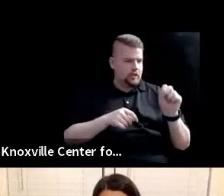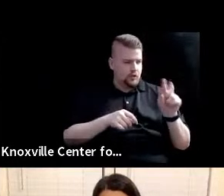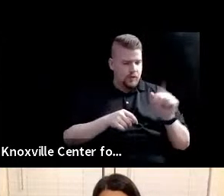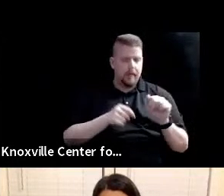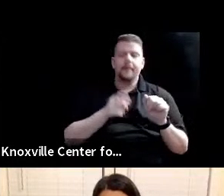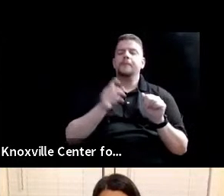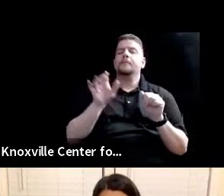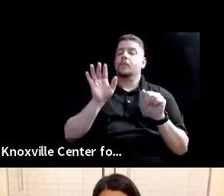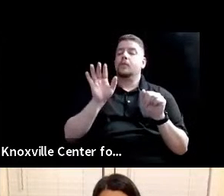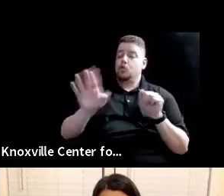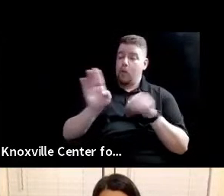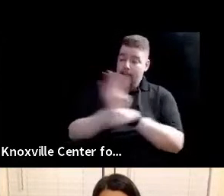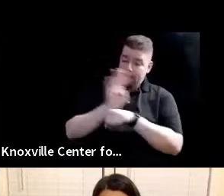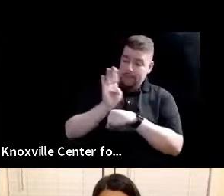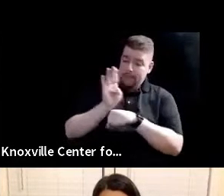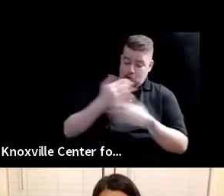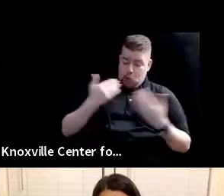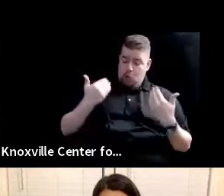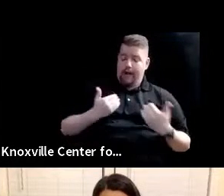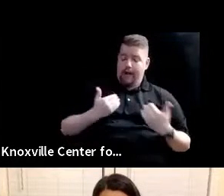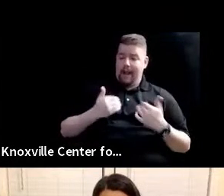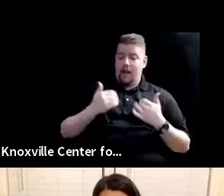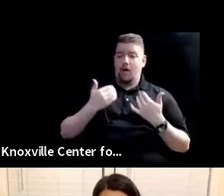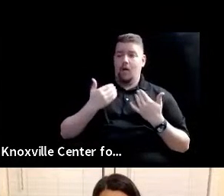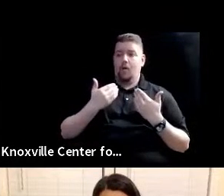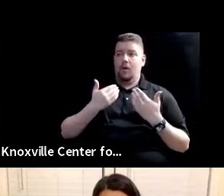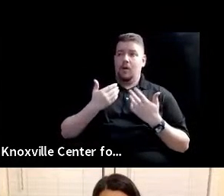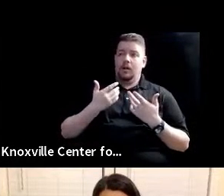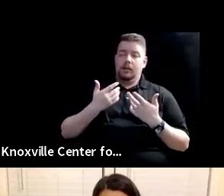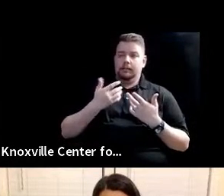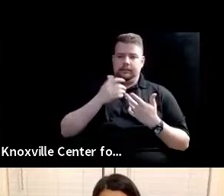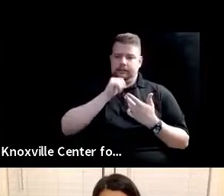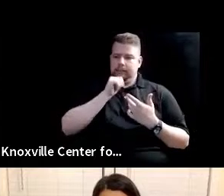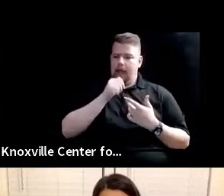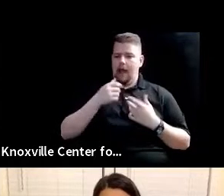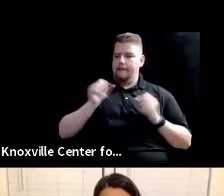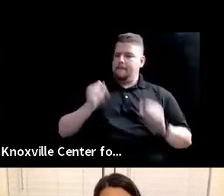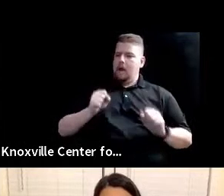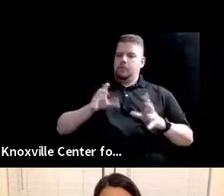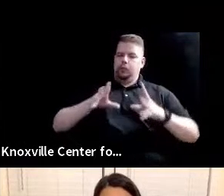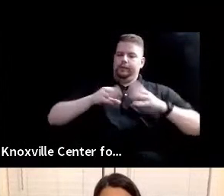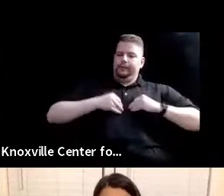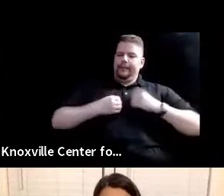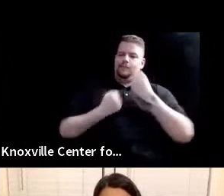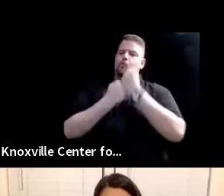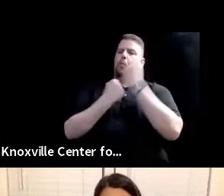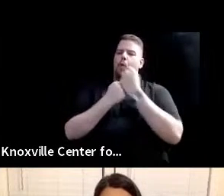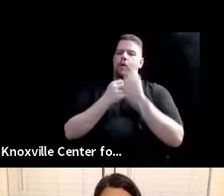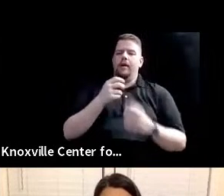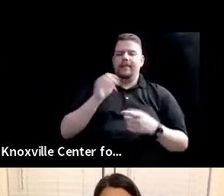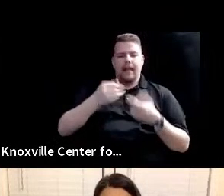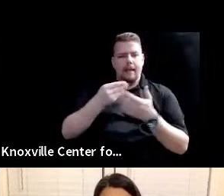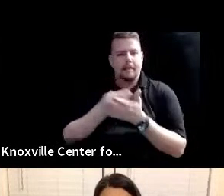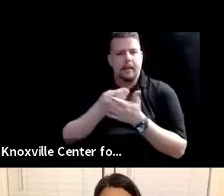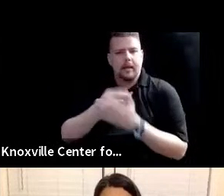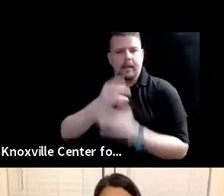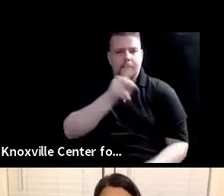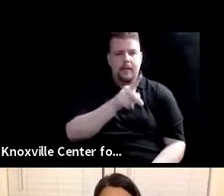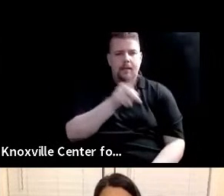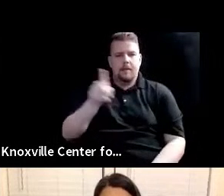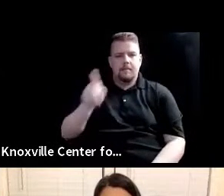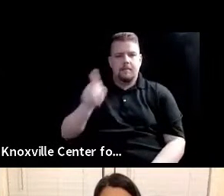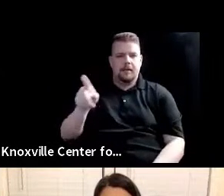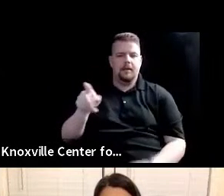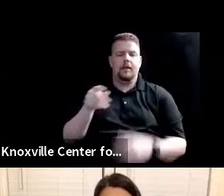your business would, at this point, no longer is eligible for the support money. And I